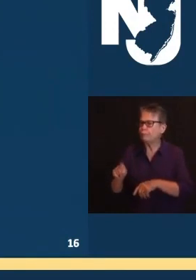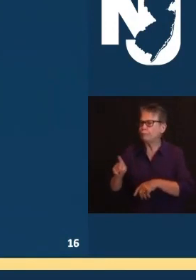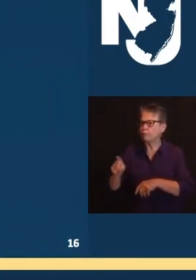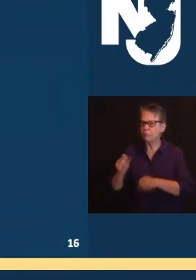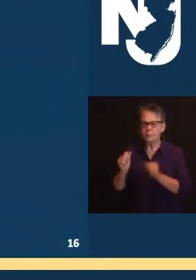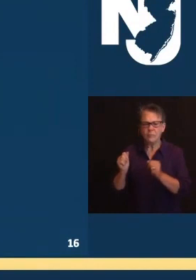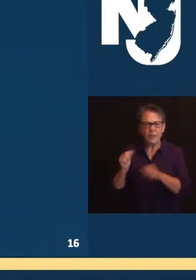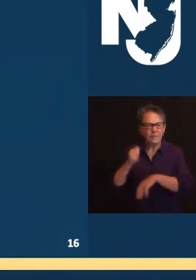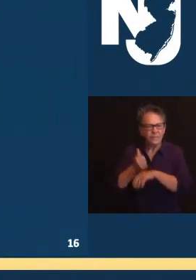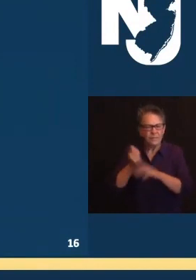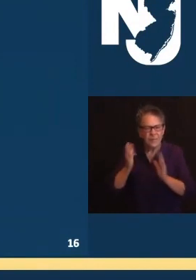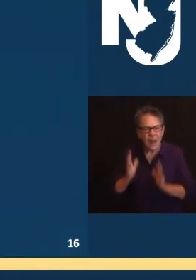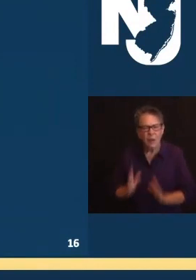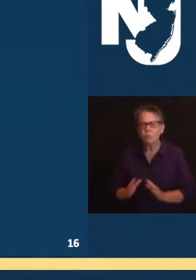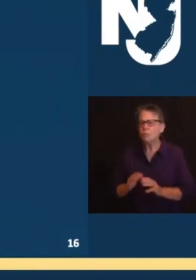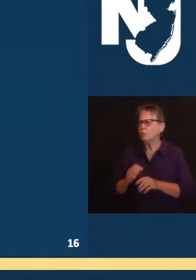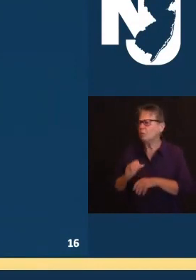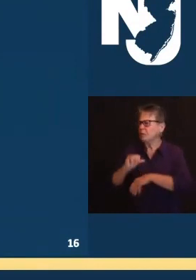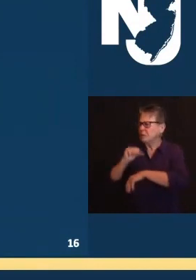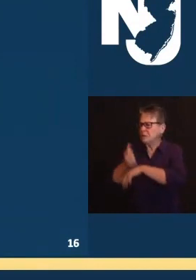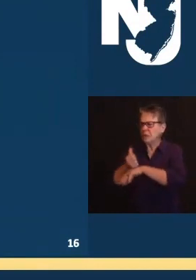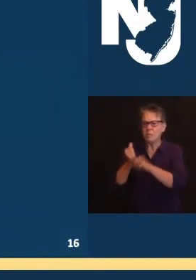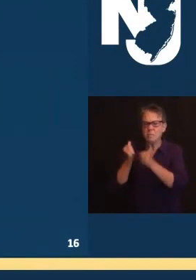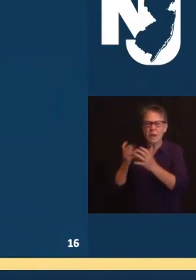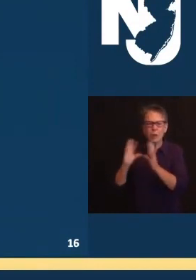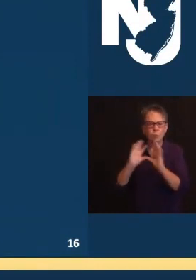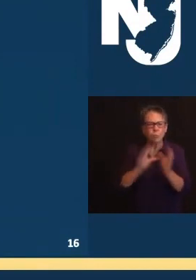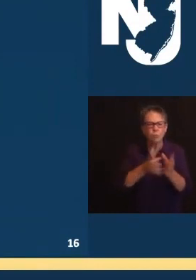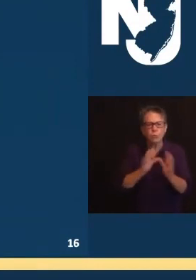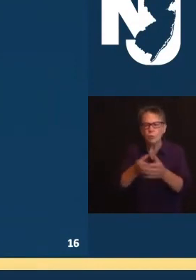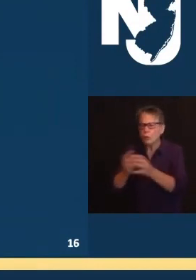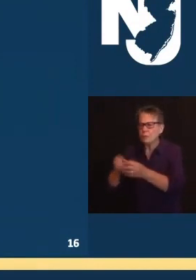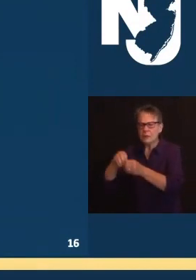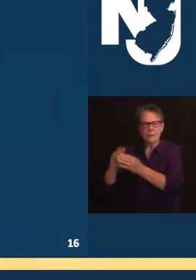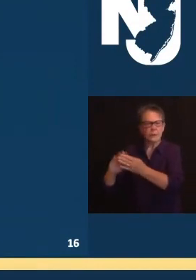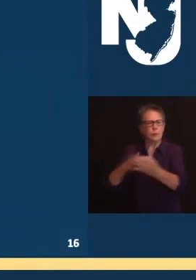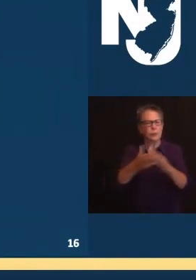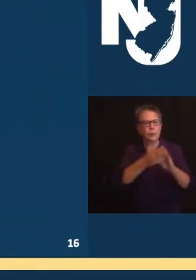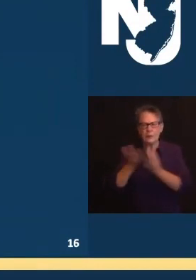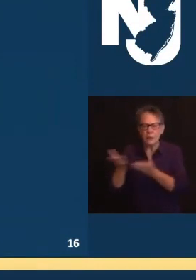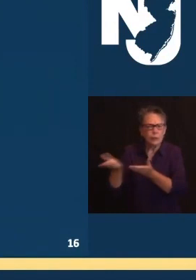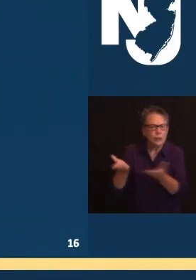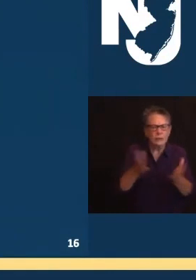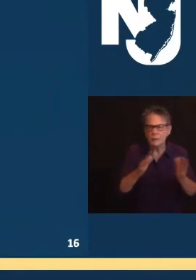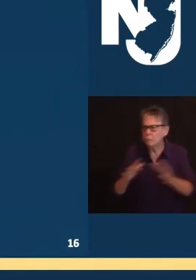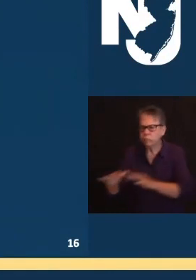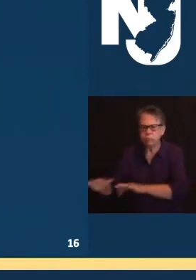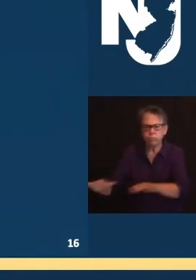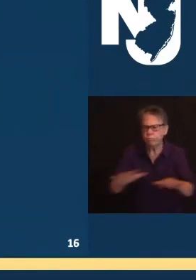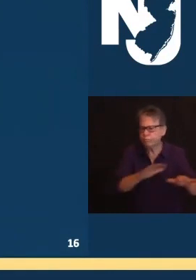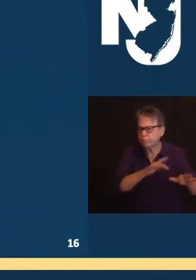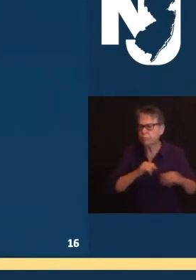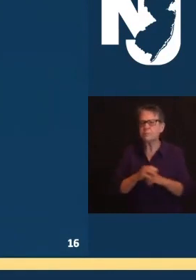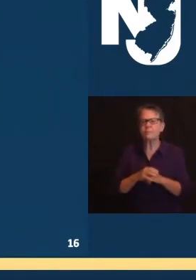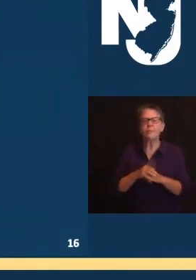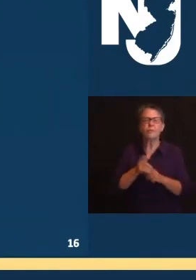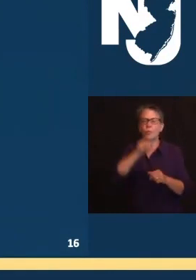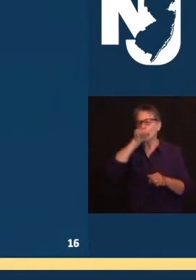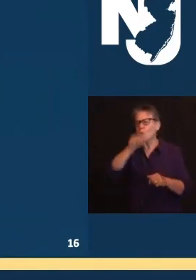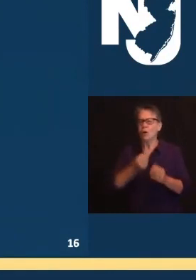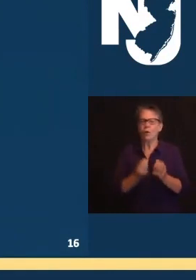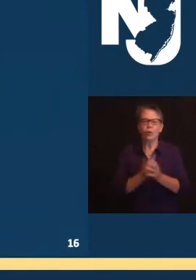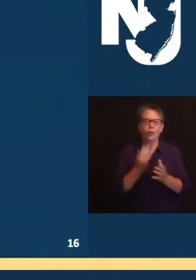across her community. She was an avid gardener, a fierce bingo competitor, and a great line dancer. She leaves